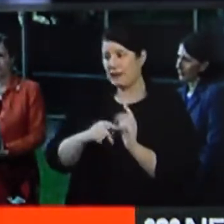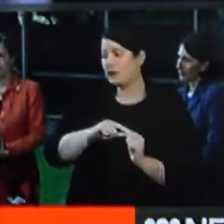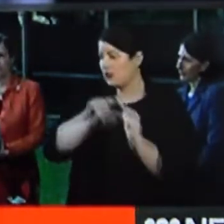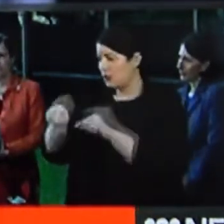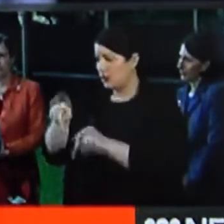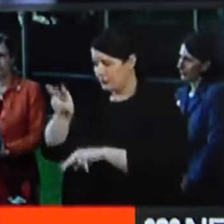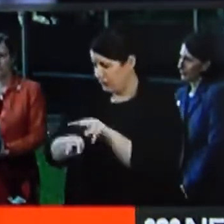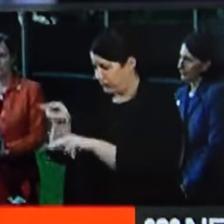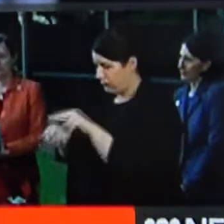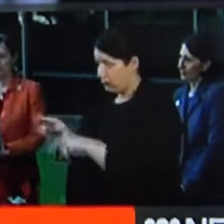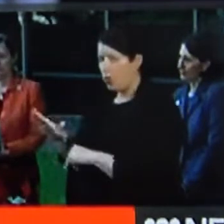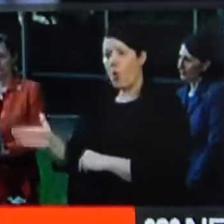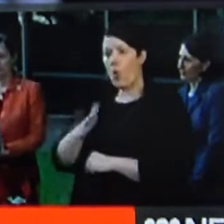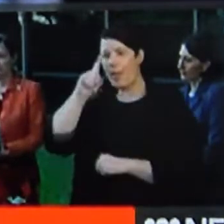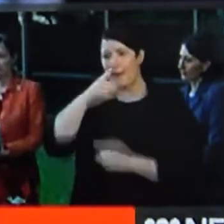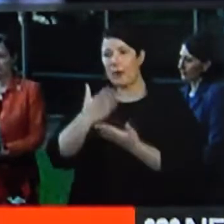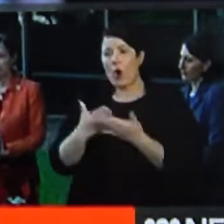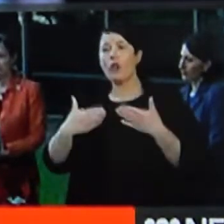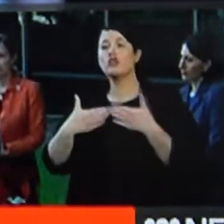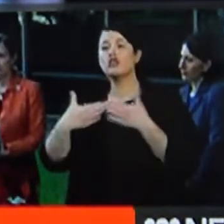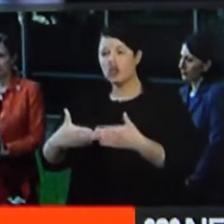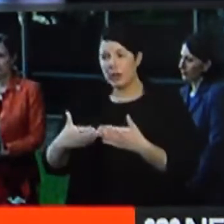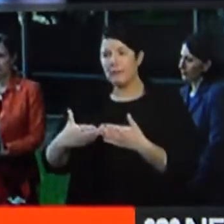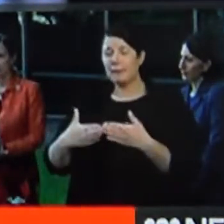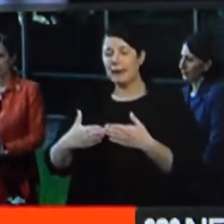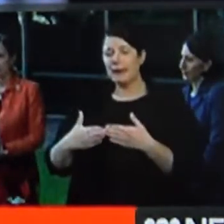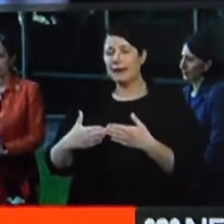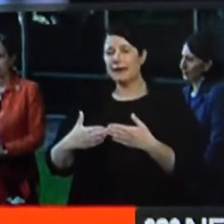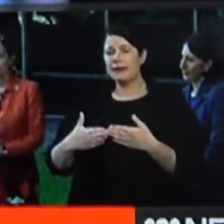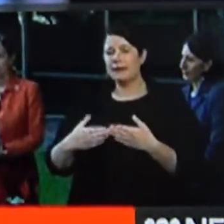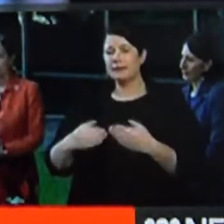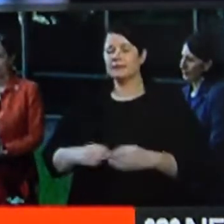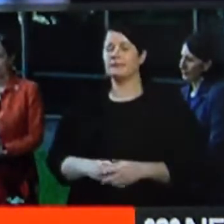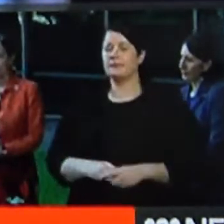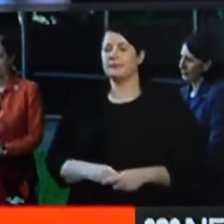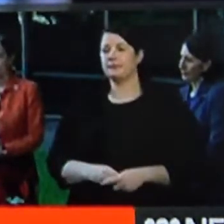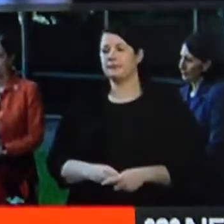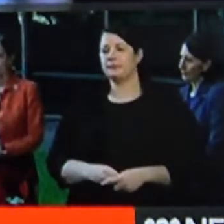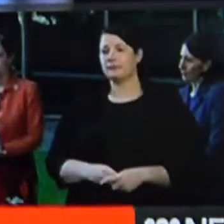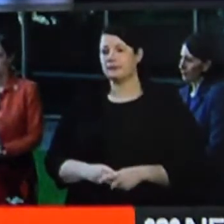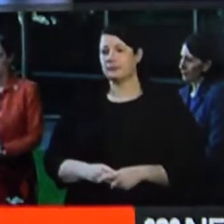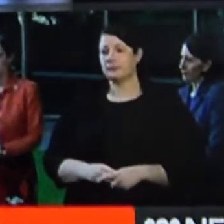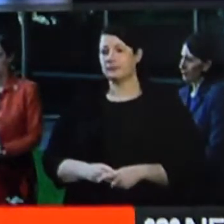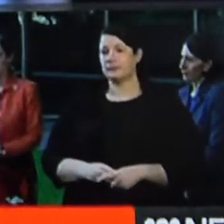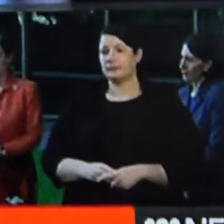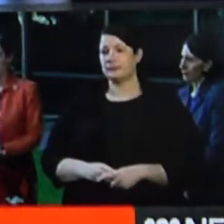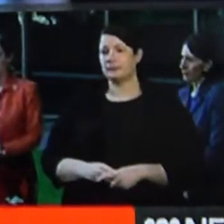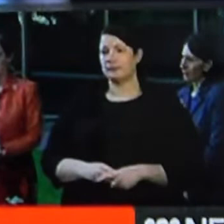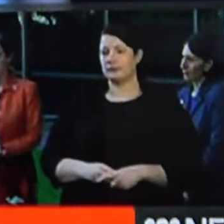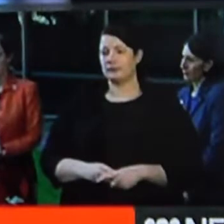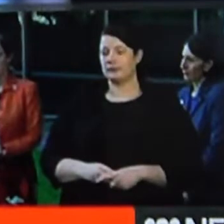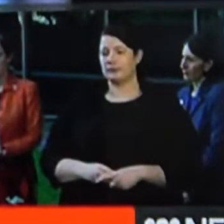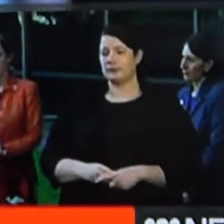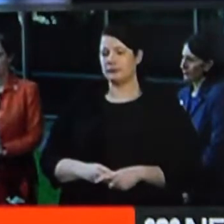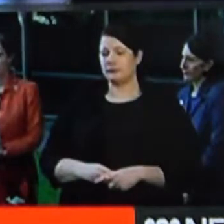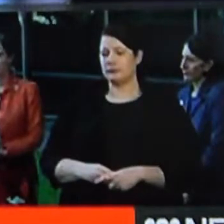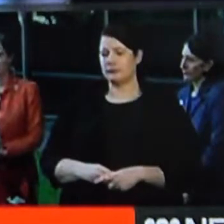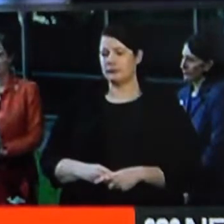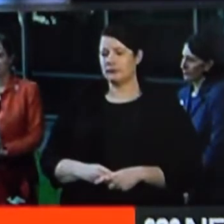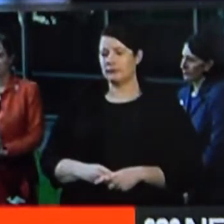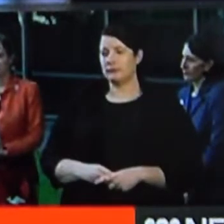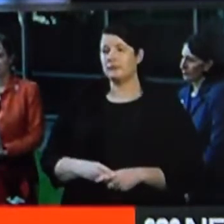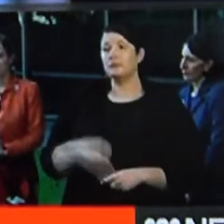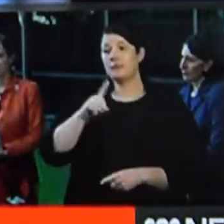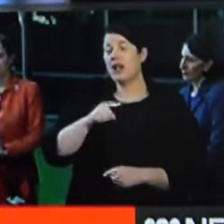of the crew. However, again, I can say that after their initial inquiry, no